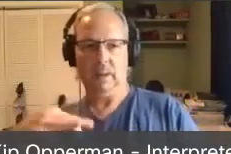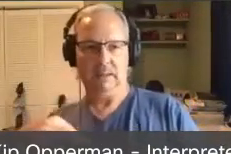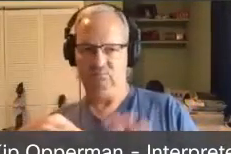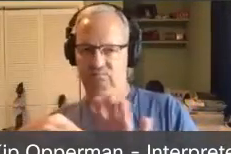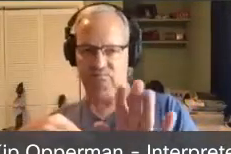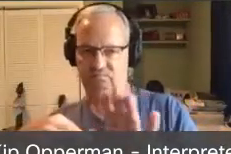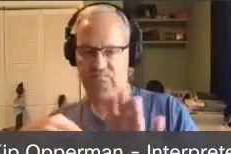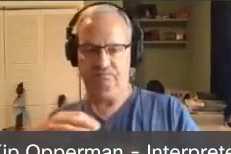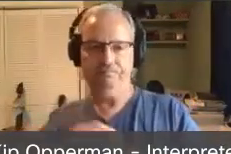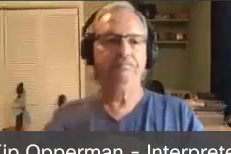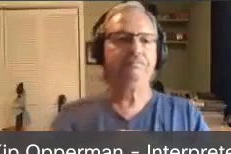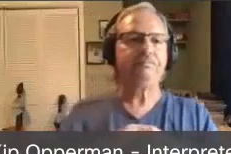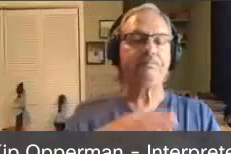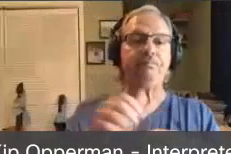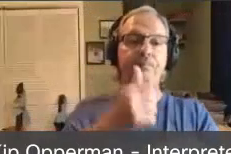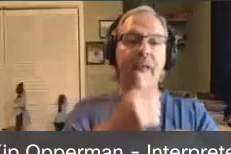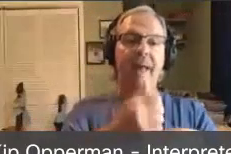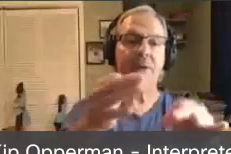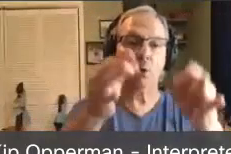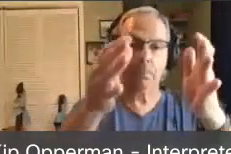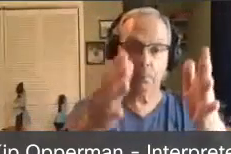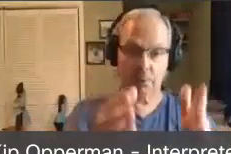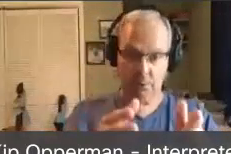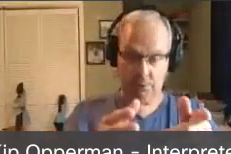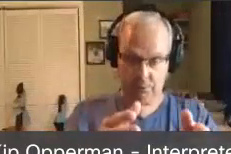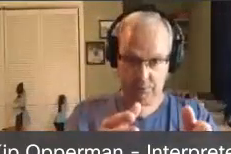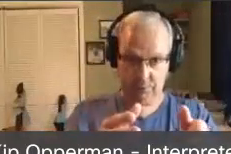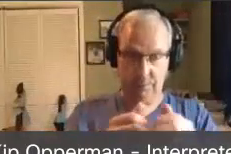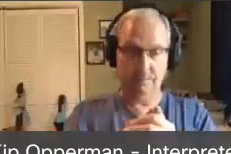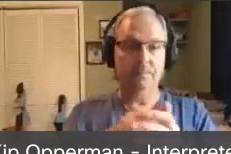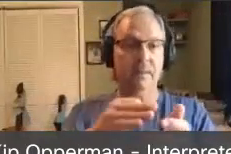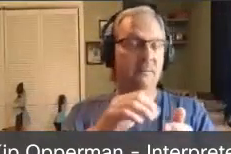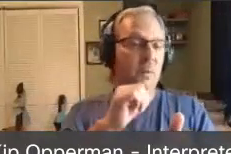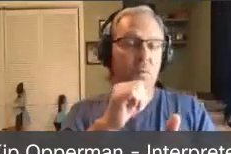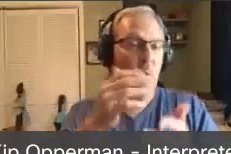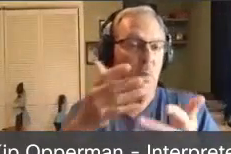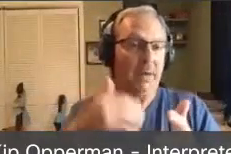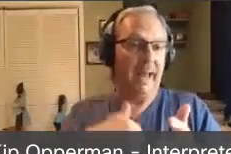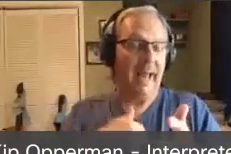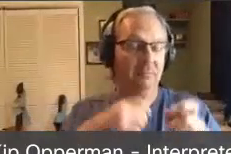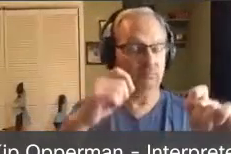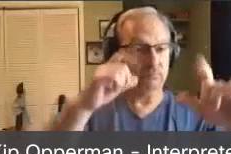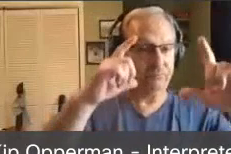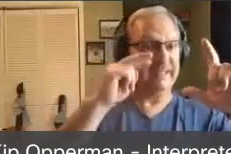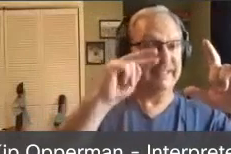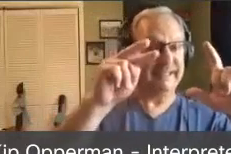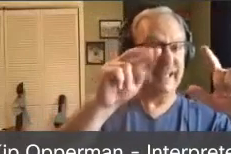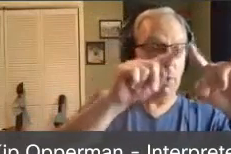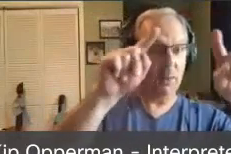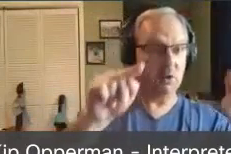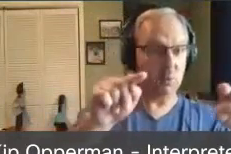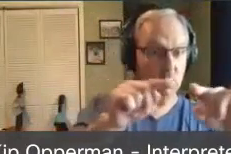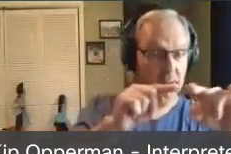We have arranged for ASL interpretation for this event. And so if you don't already have that visible on your screen, in order to view